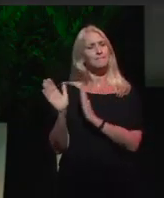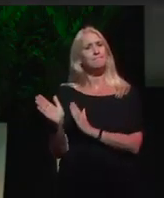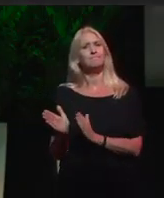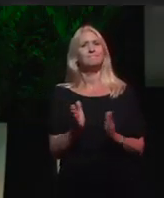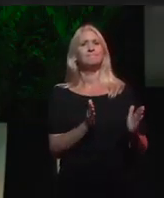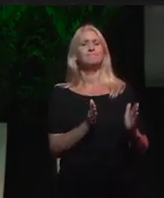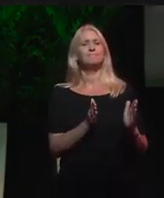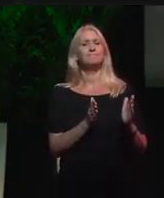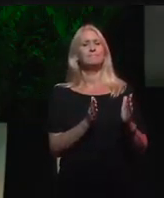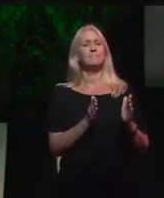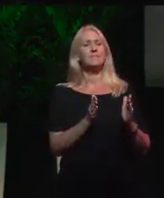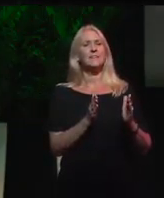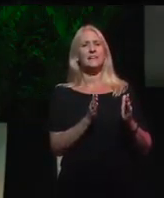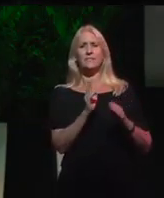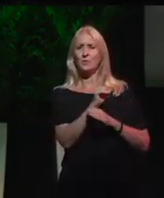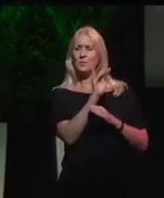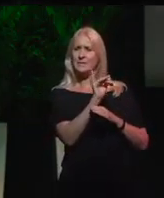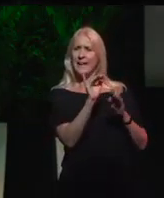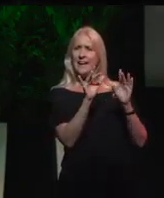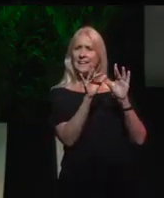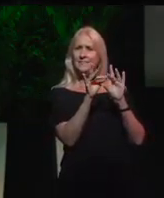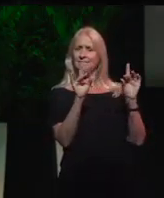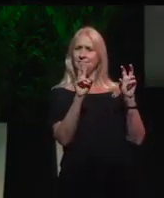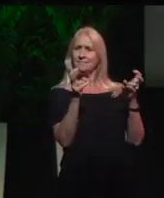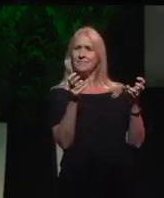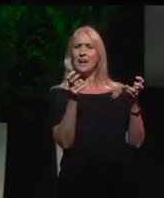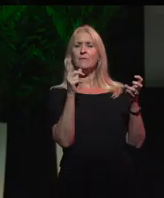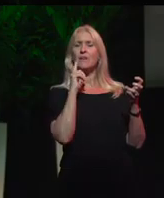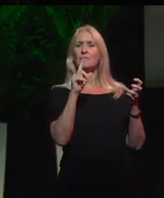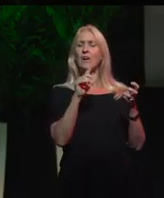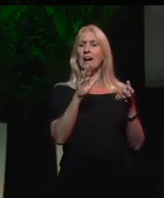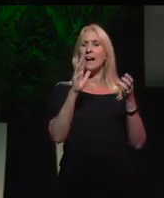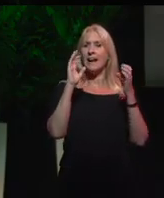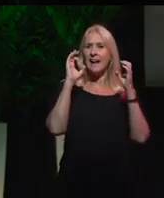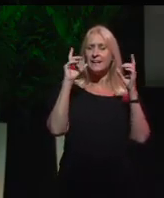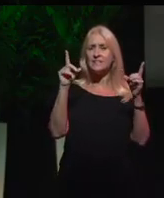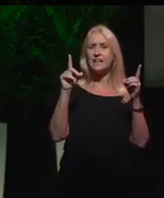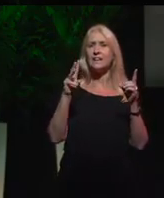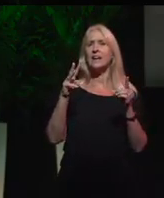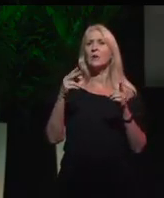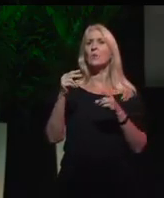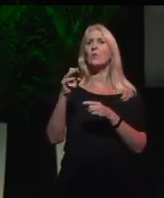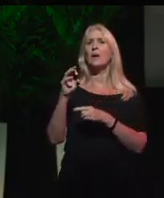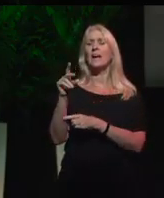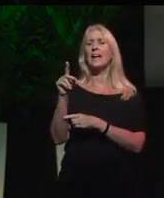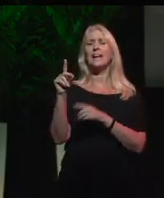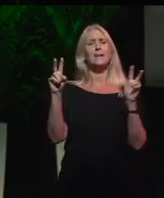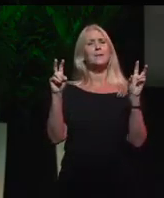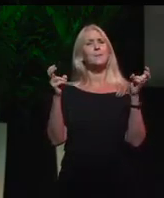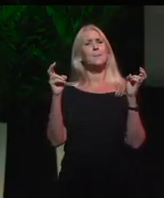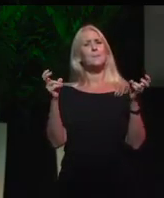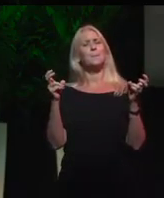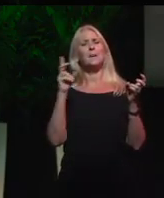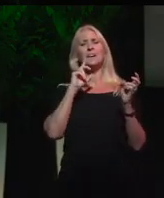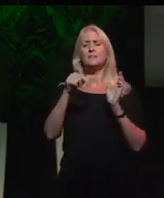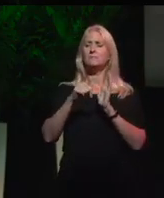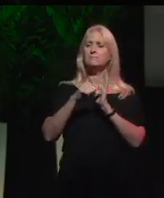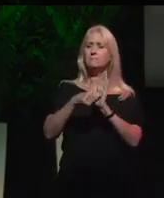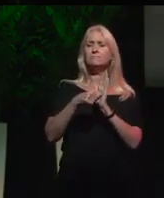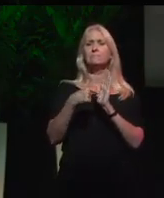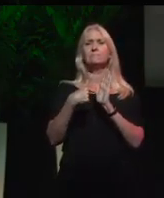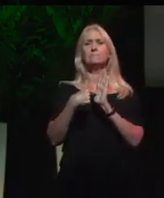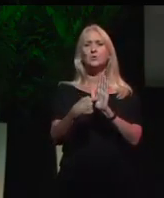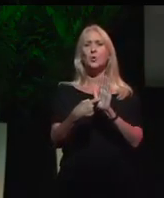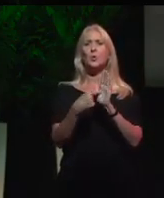Applied to higher education, Whitehead's words underscored the dual importance of ensuring